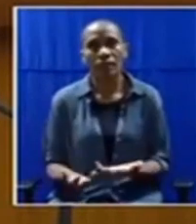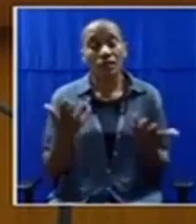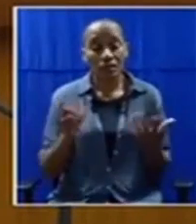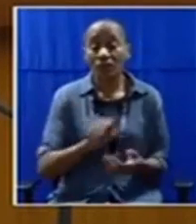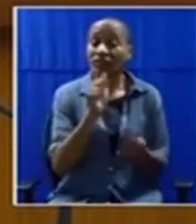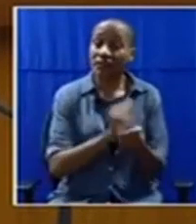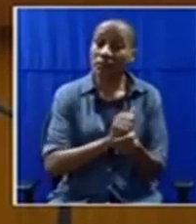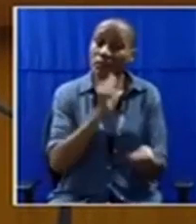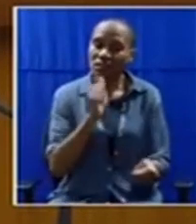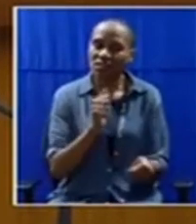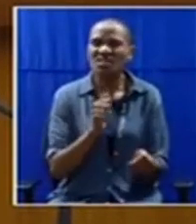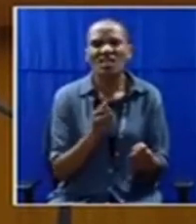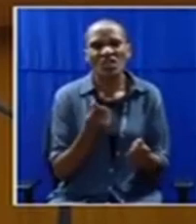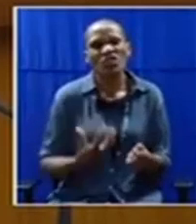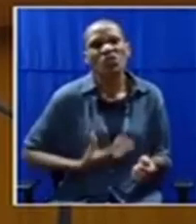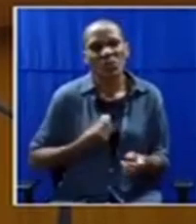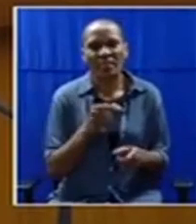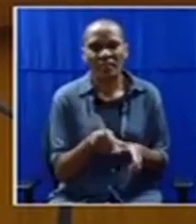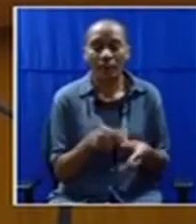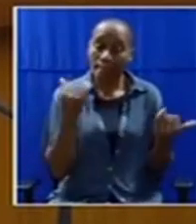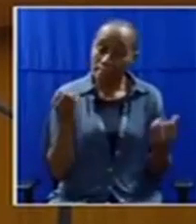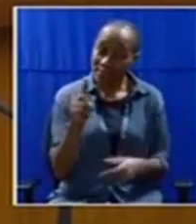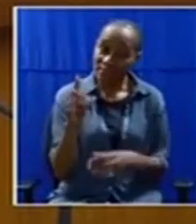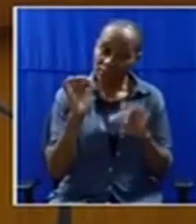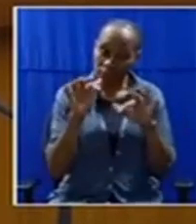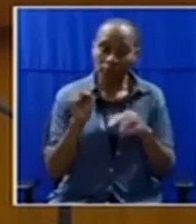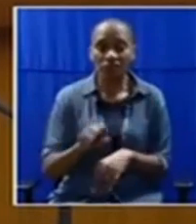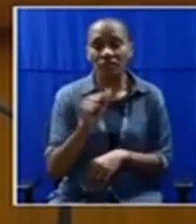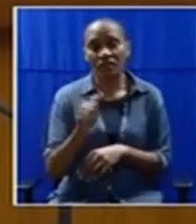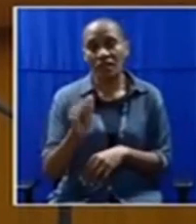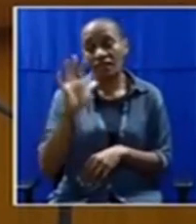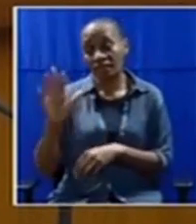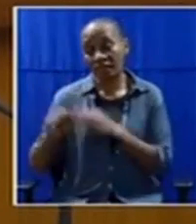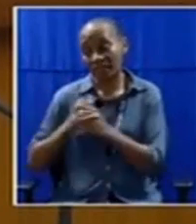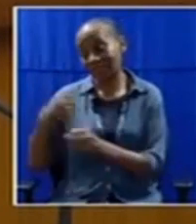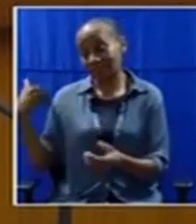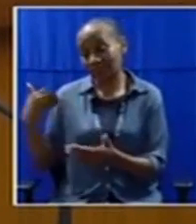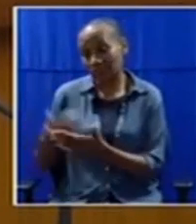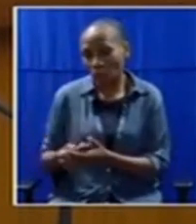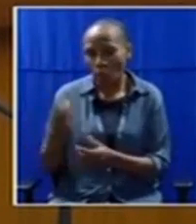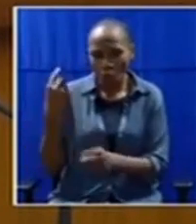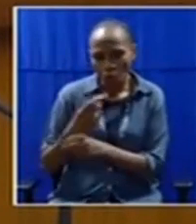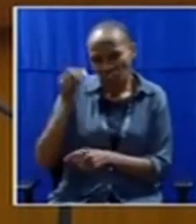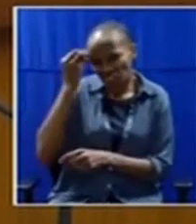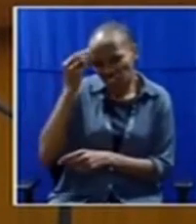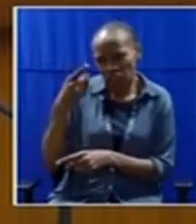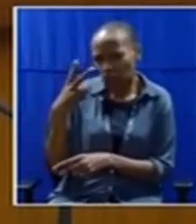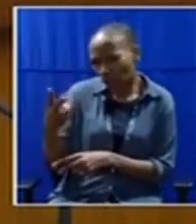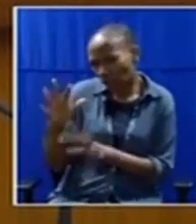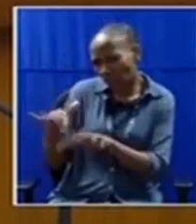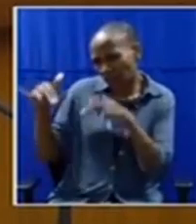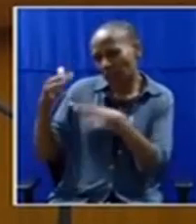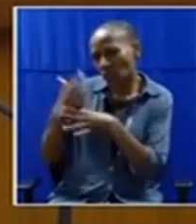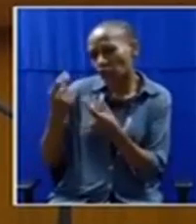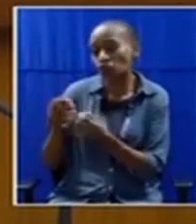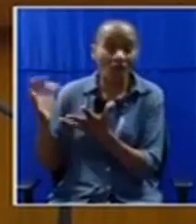maturing, the people of South Africa have over the past 5 years taken a keen interest in our work as